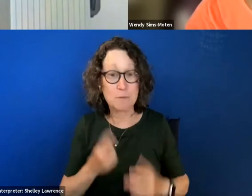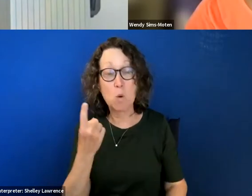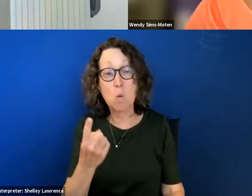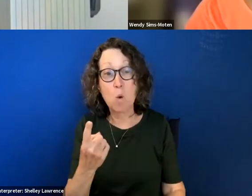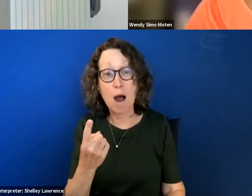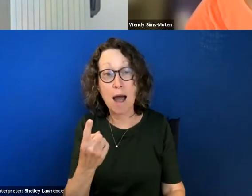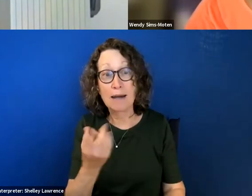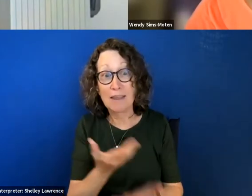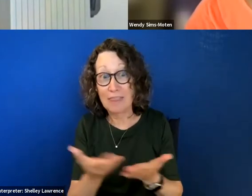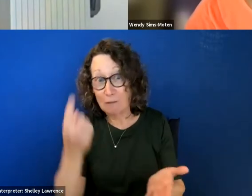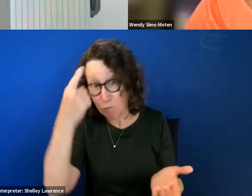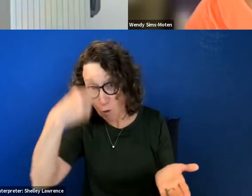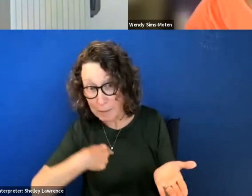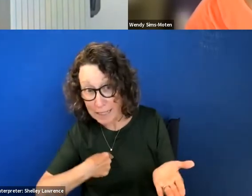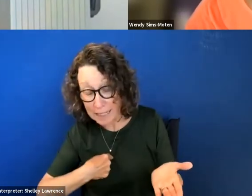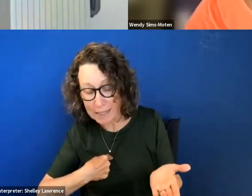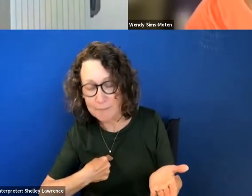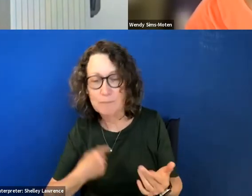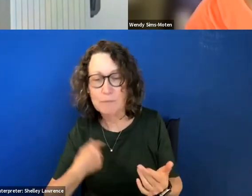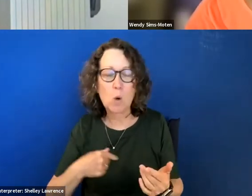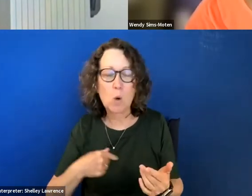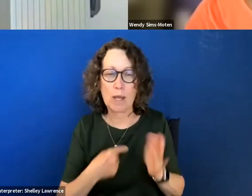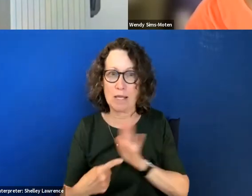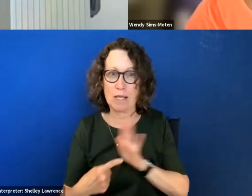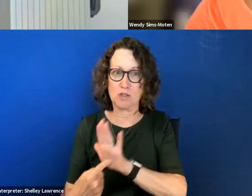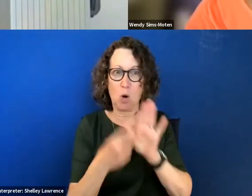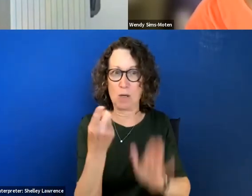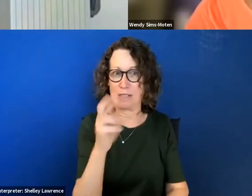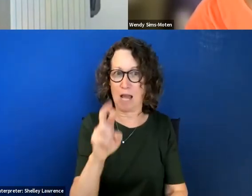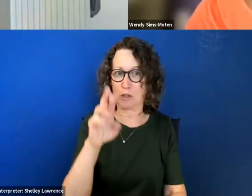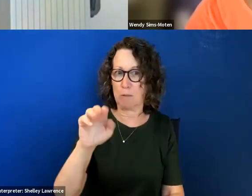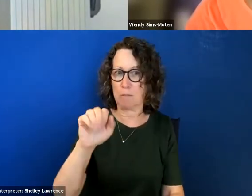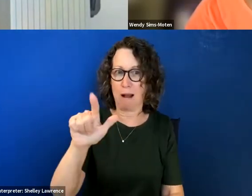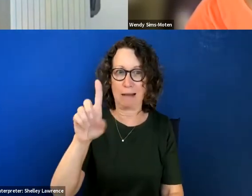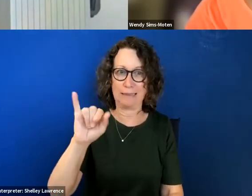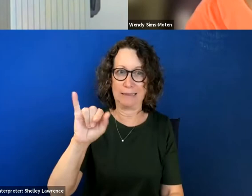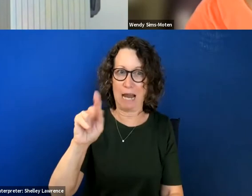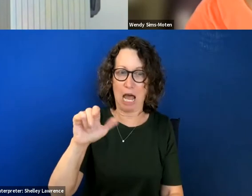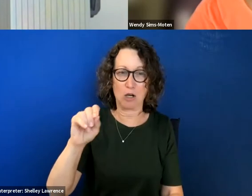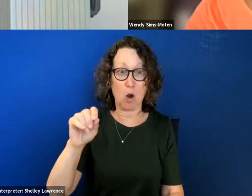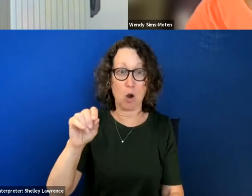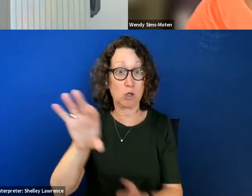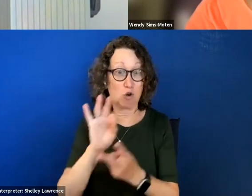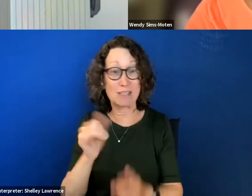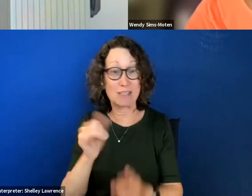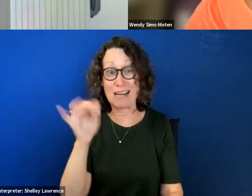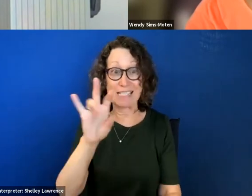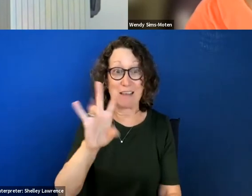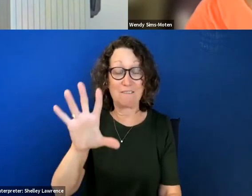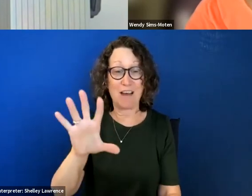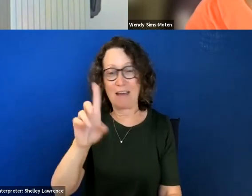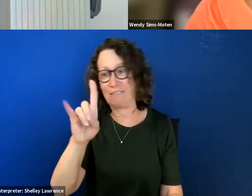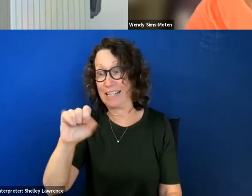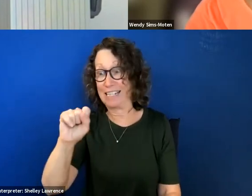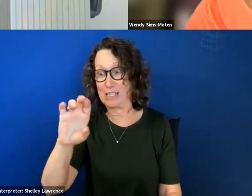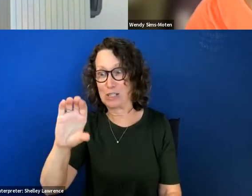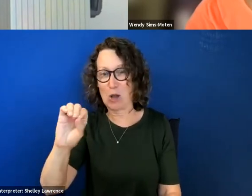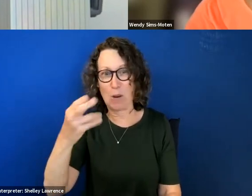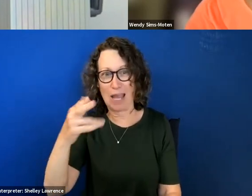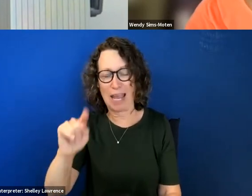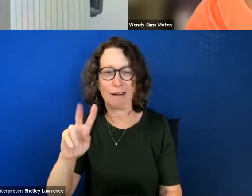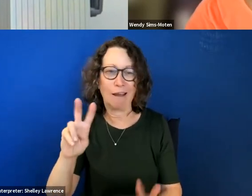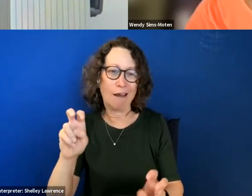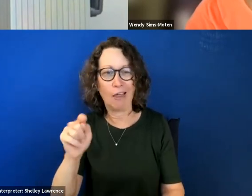me was when we revealed that Dr. Maldonado's choice was the 1975 disco hit, The